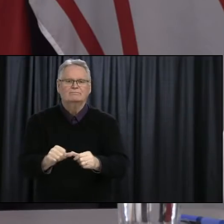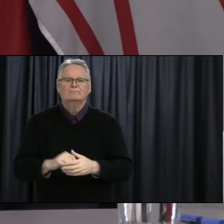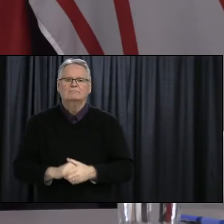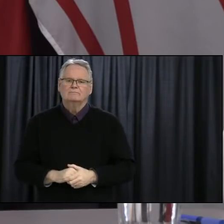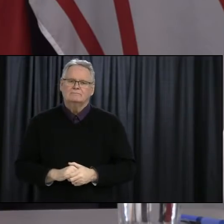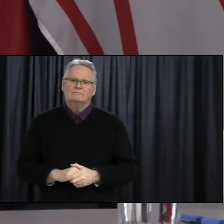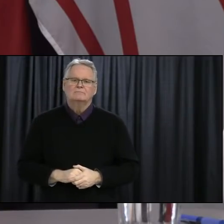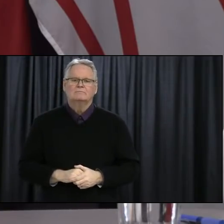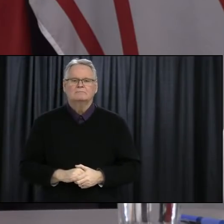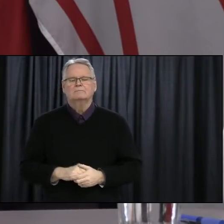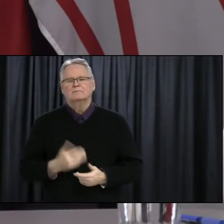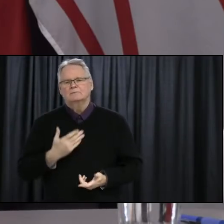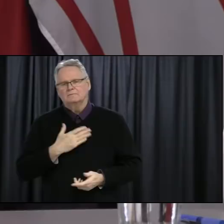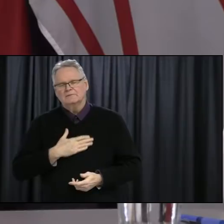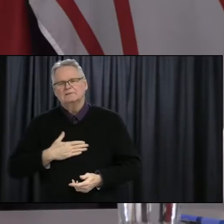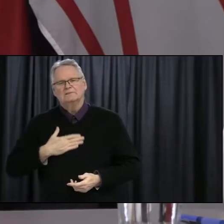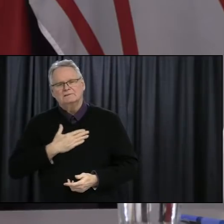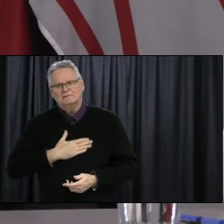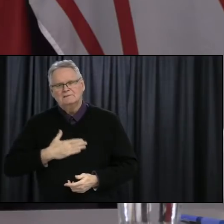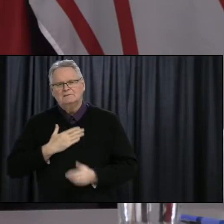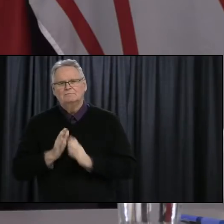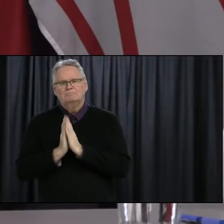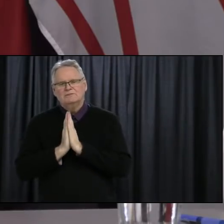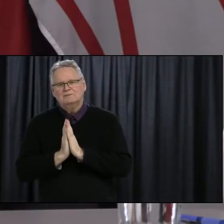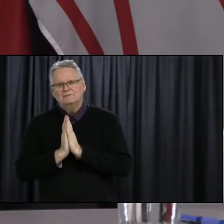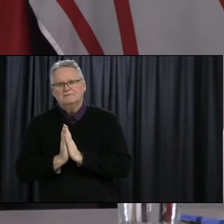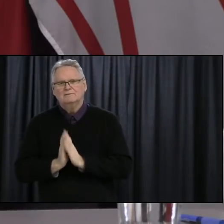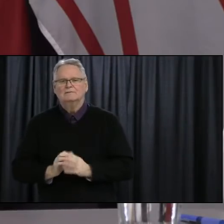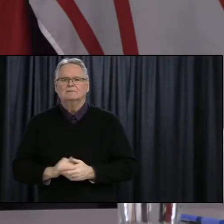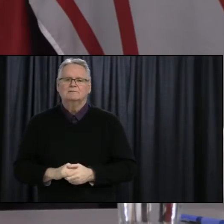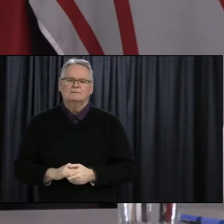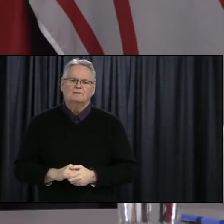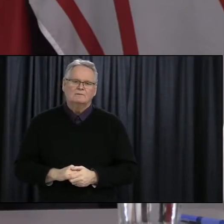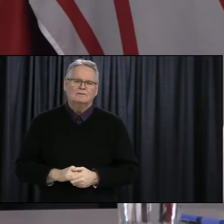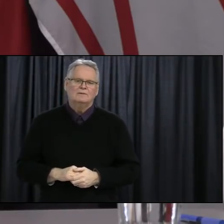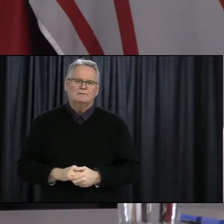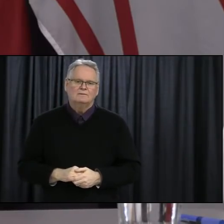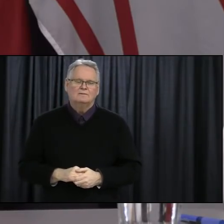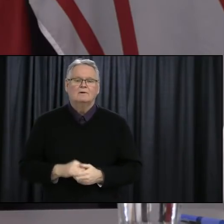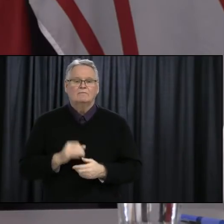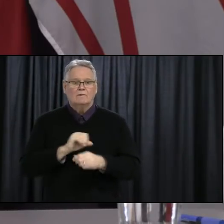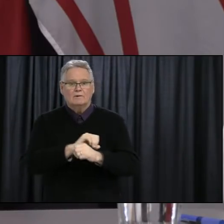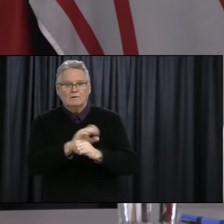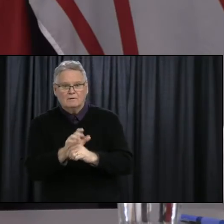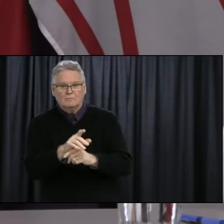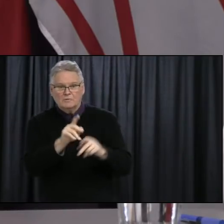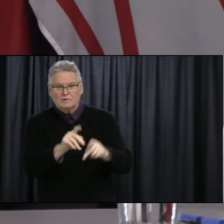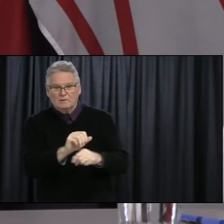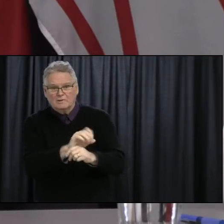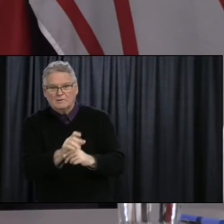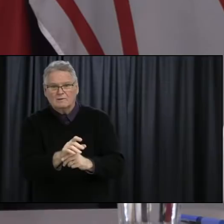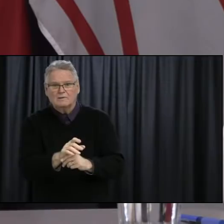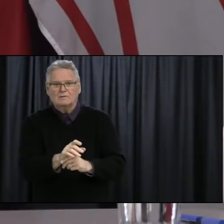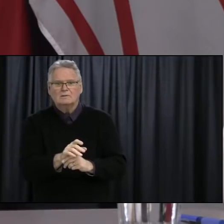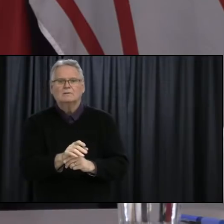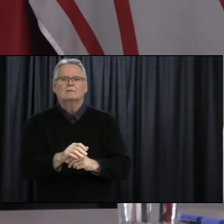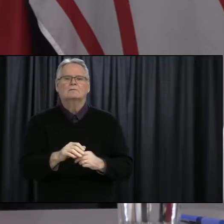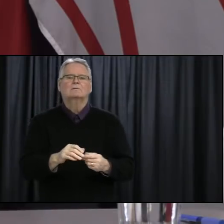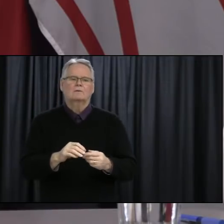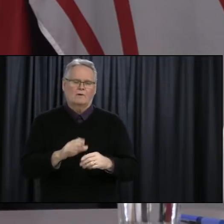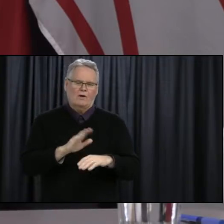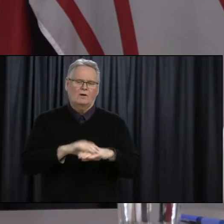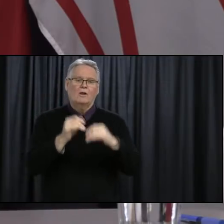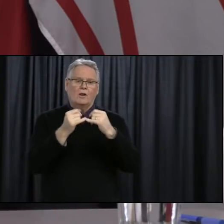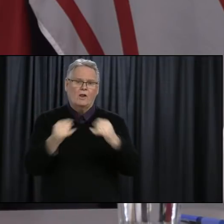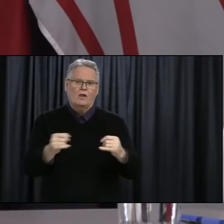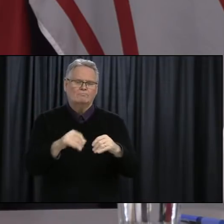test. And if in the unlikely outcome that you're positive, that's okay. We'll get through that too. But please